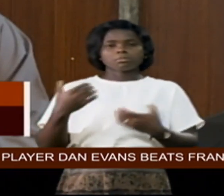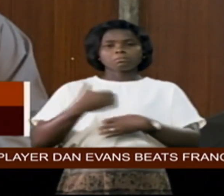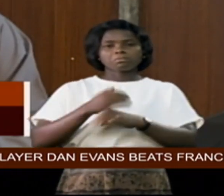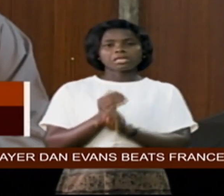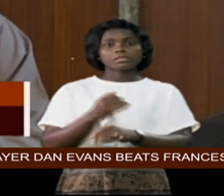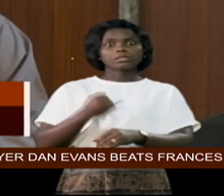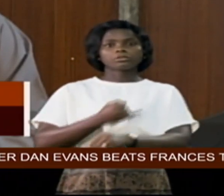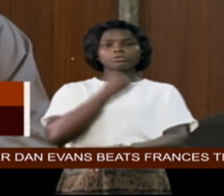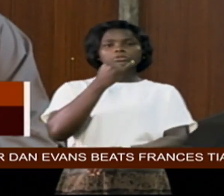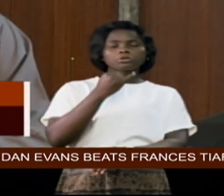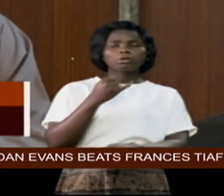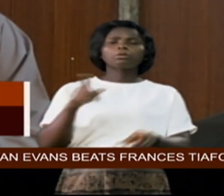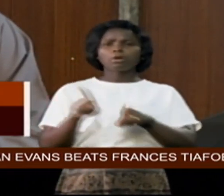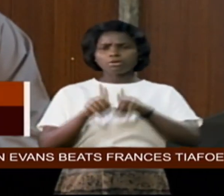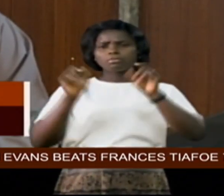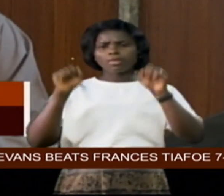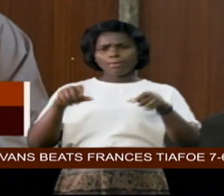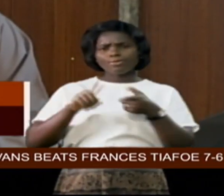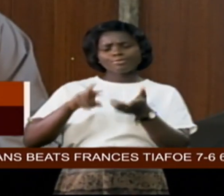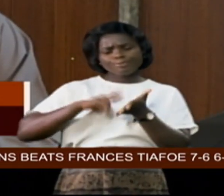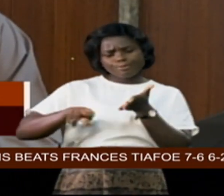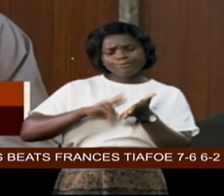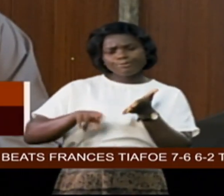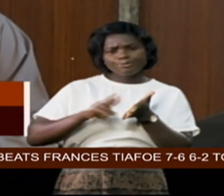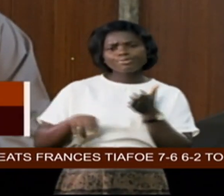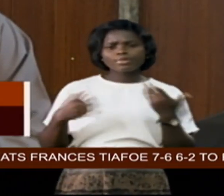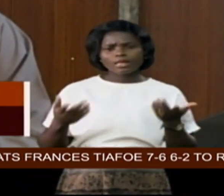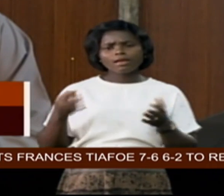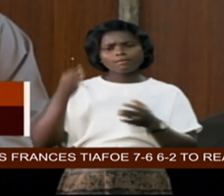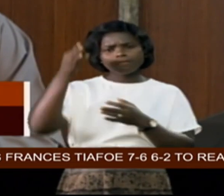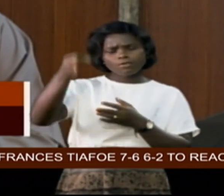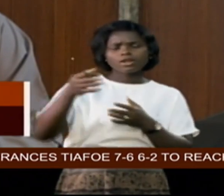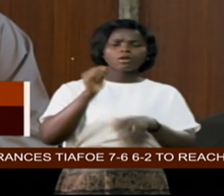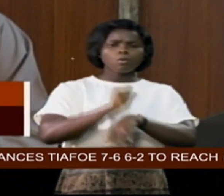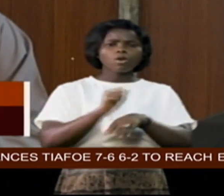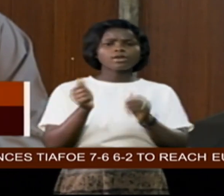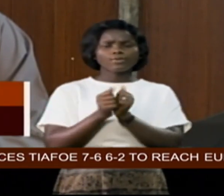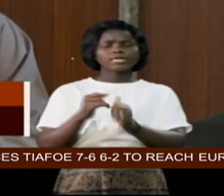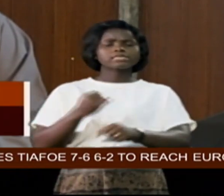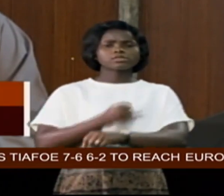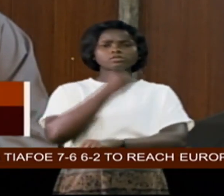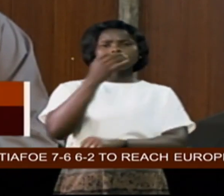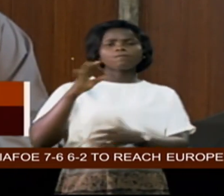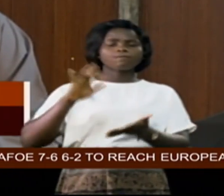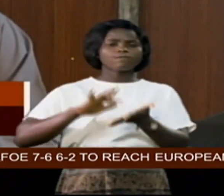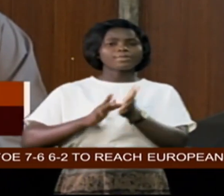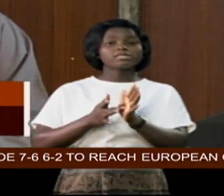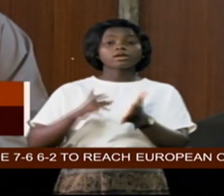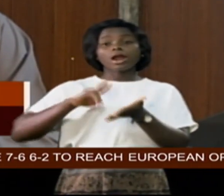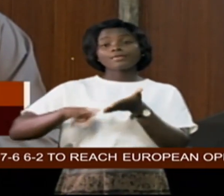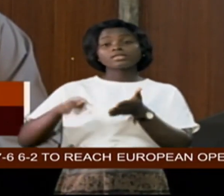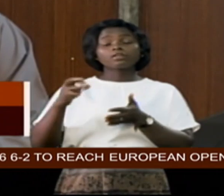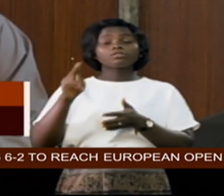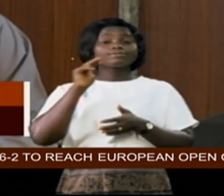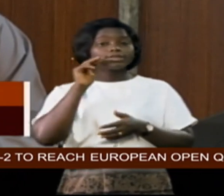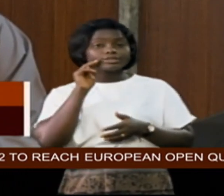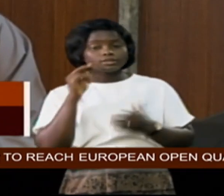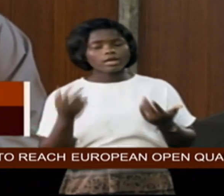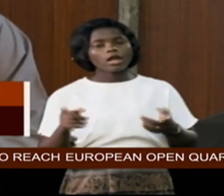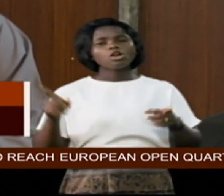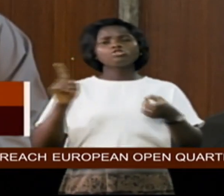being able to research further, working with the Institute of Pharmaceutical Research of Nigeria to actually dig out